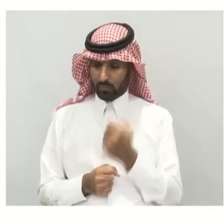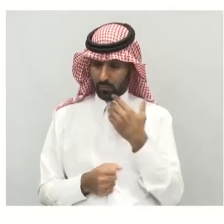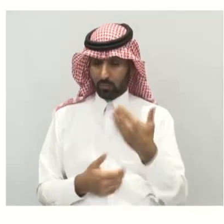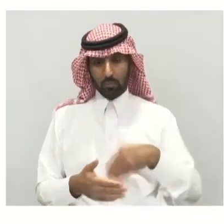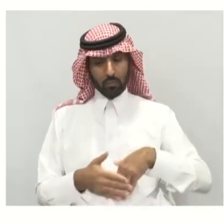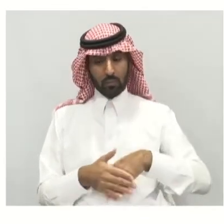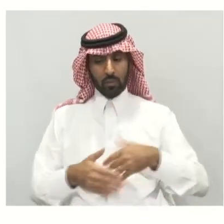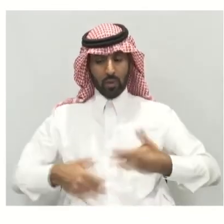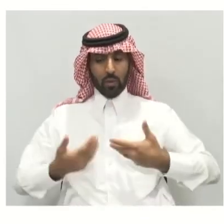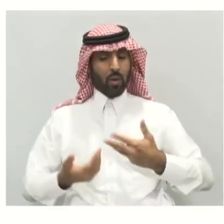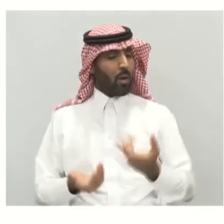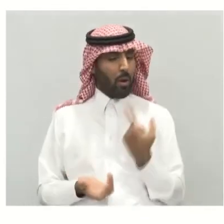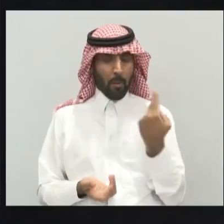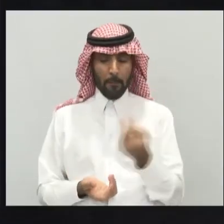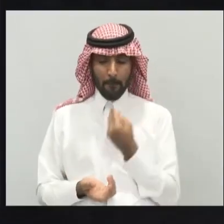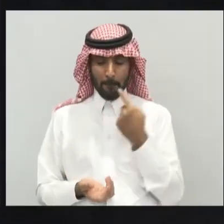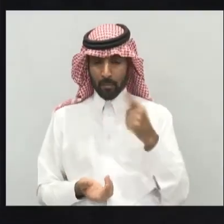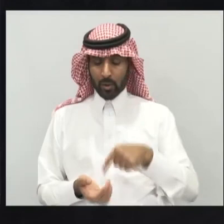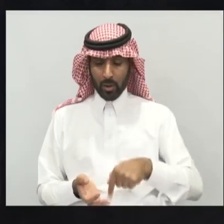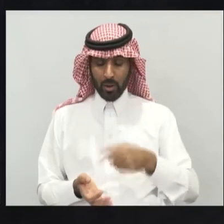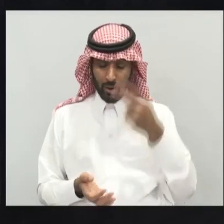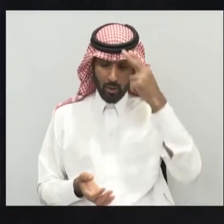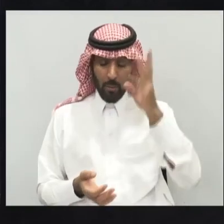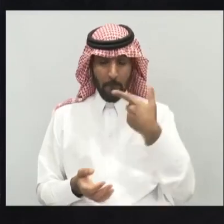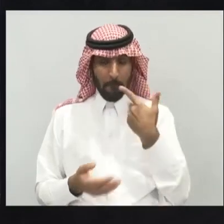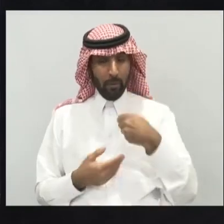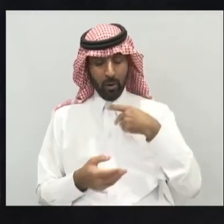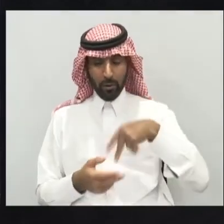sports? Where do you think people in our country, where do they go?